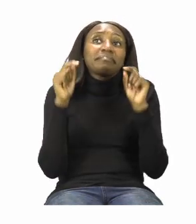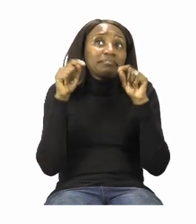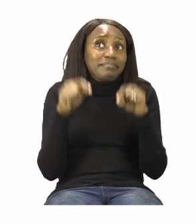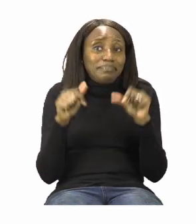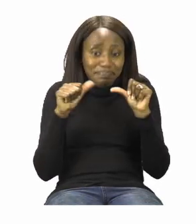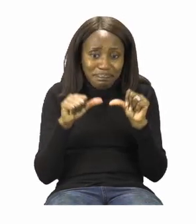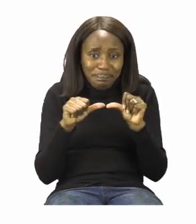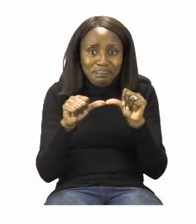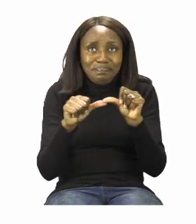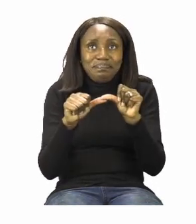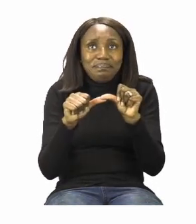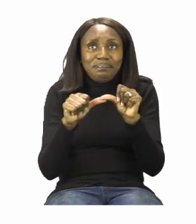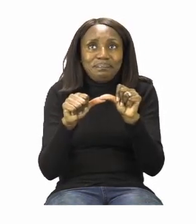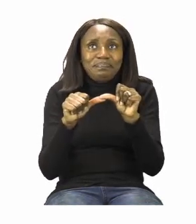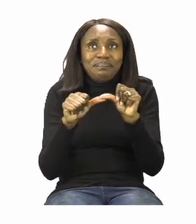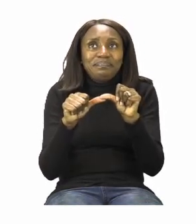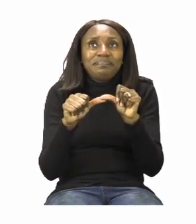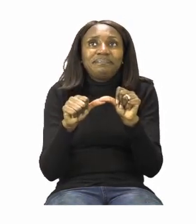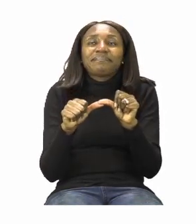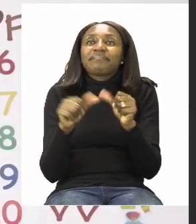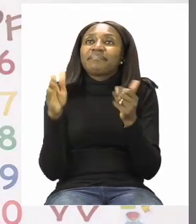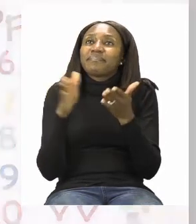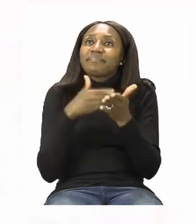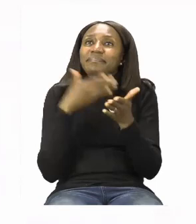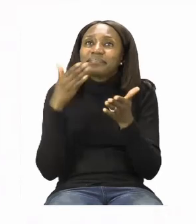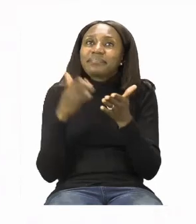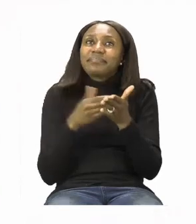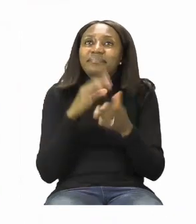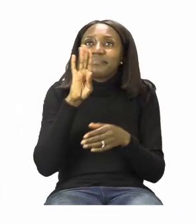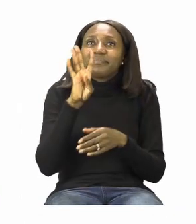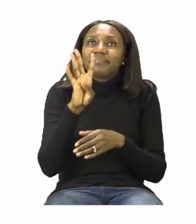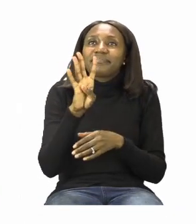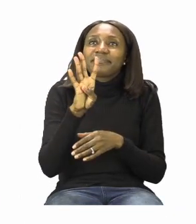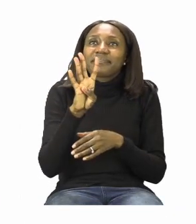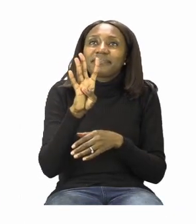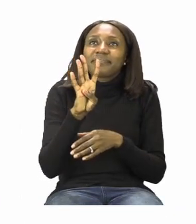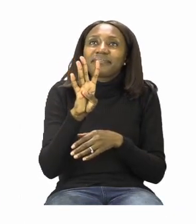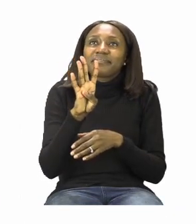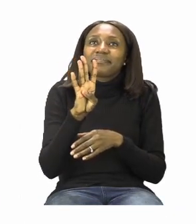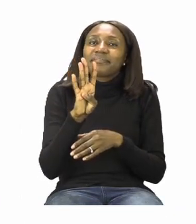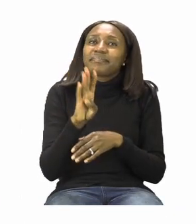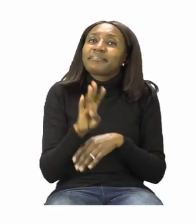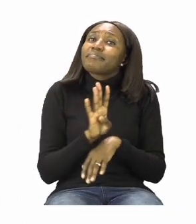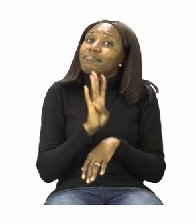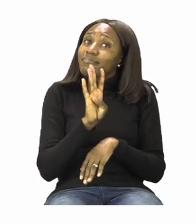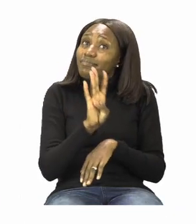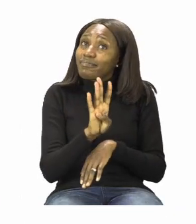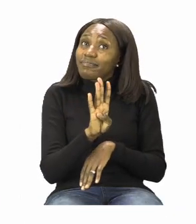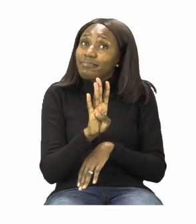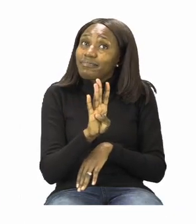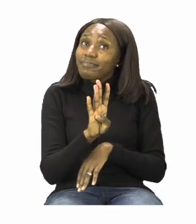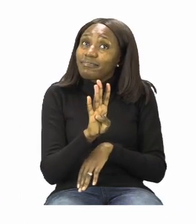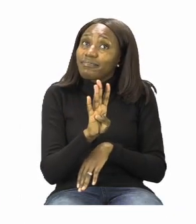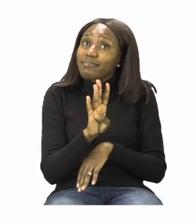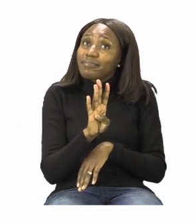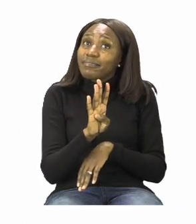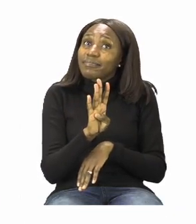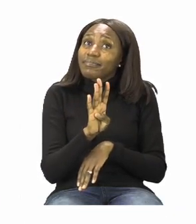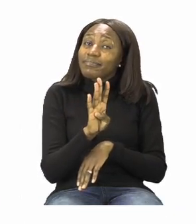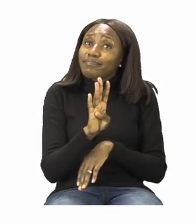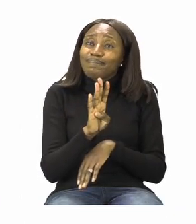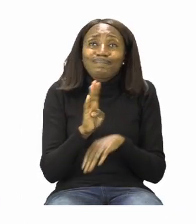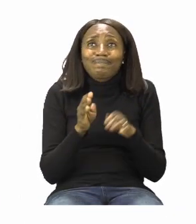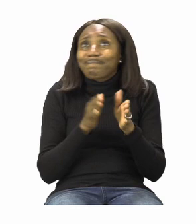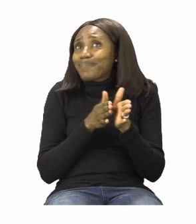next exercise together on page 4. On page 4, we are going to be doing something